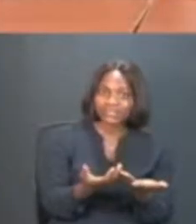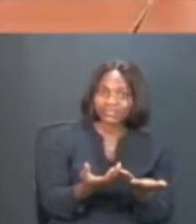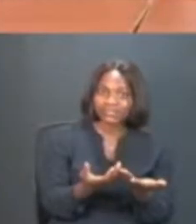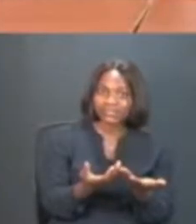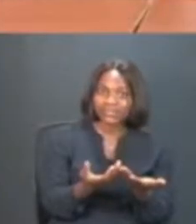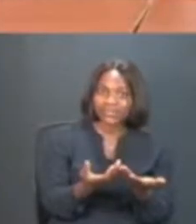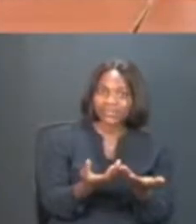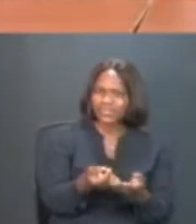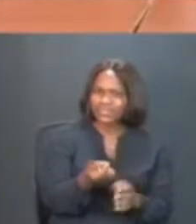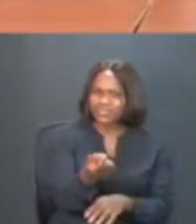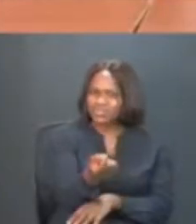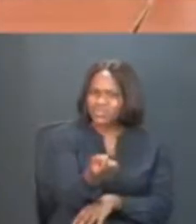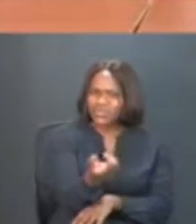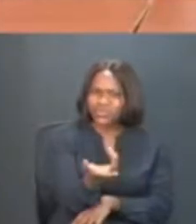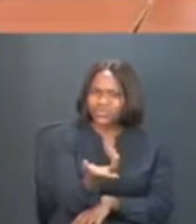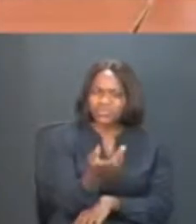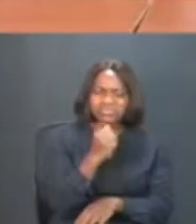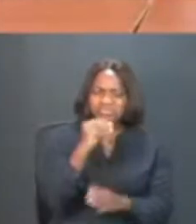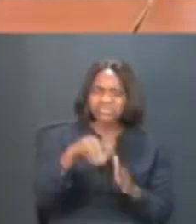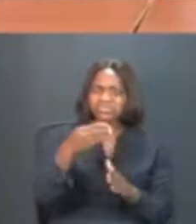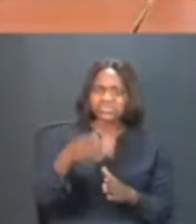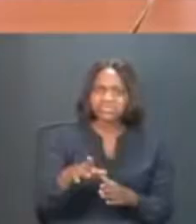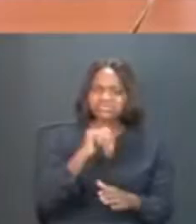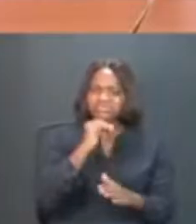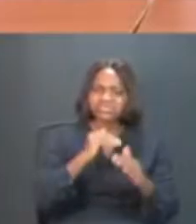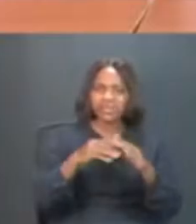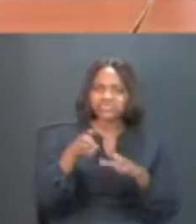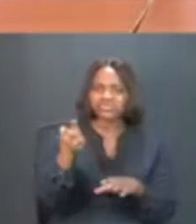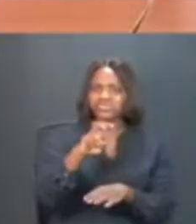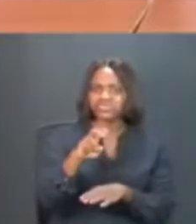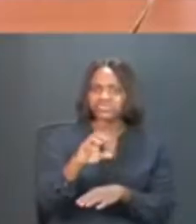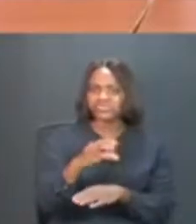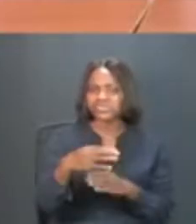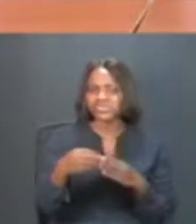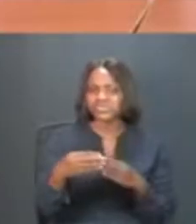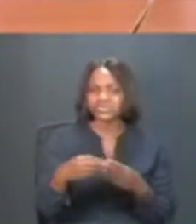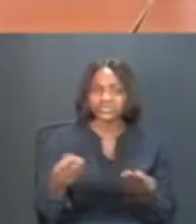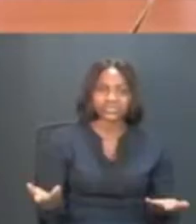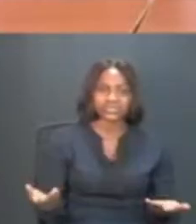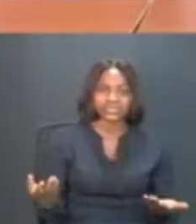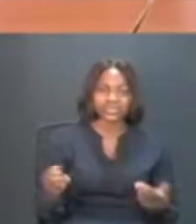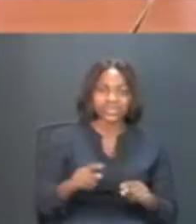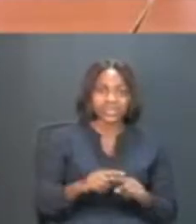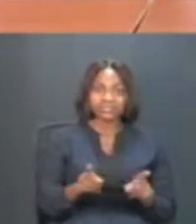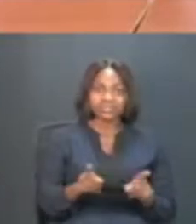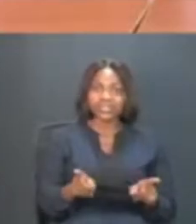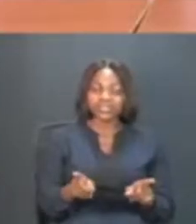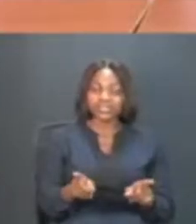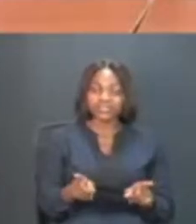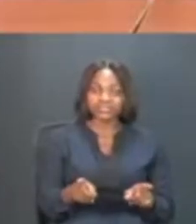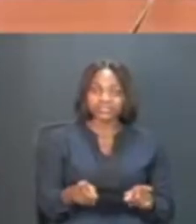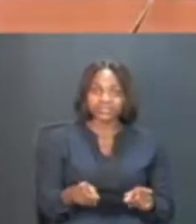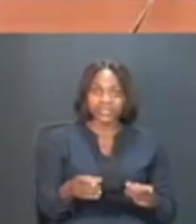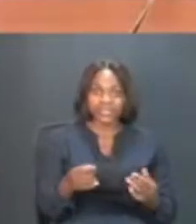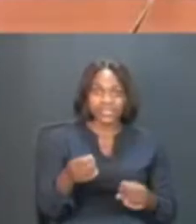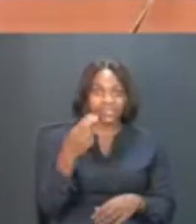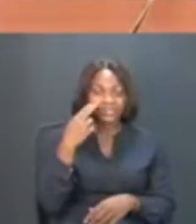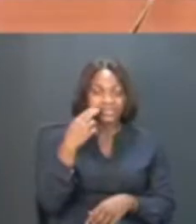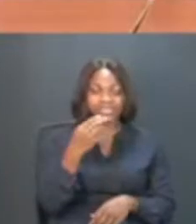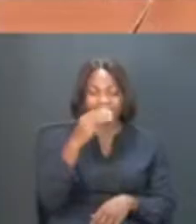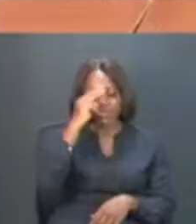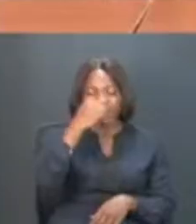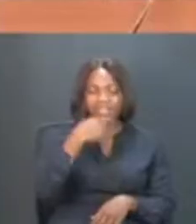It's a peanut. It's not up to 200 Ghana cedis. But we still see men developing what we